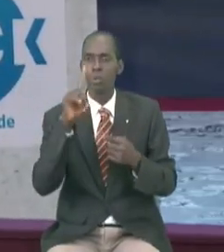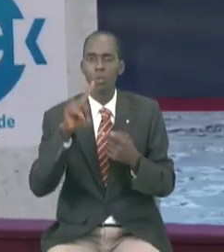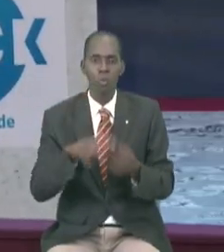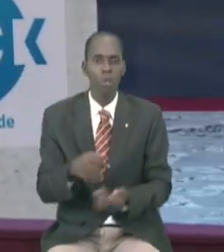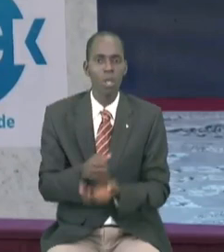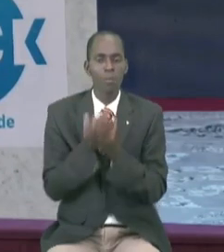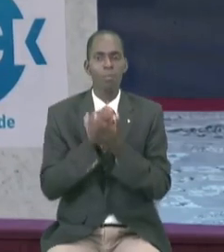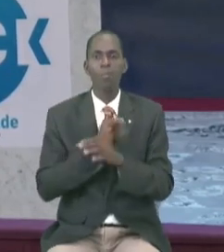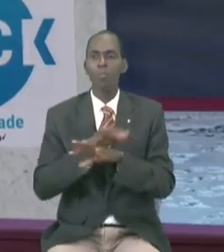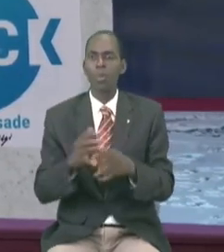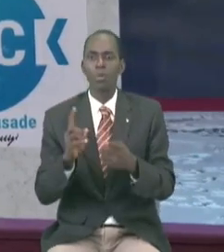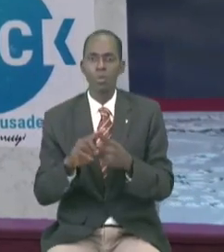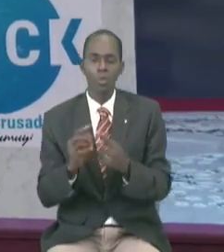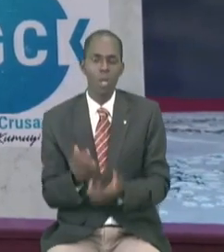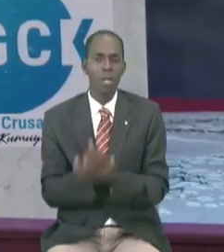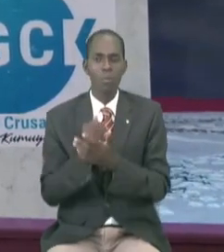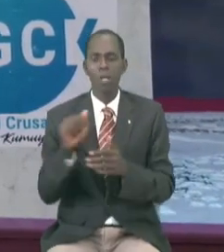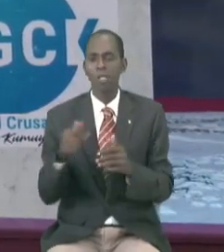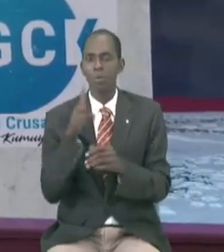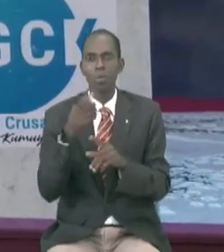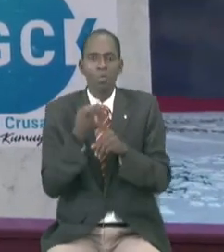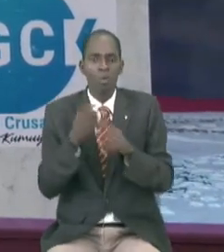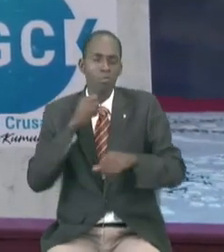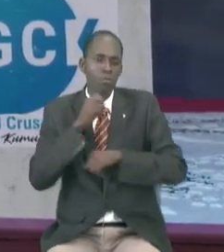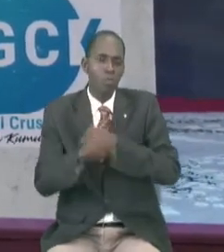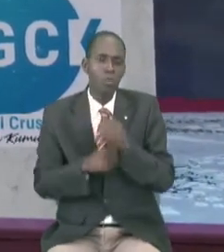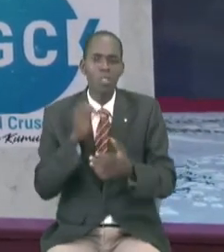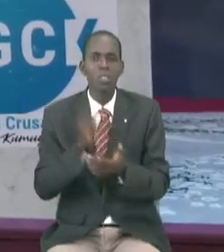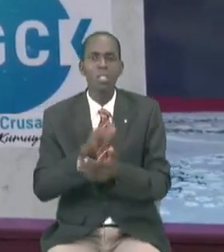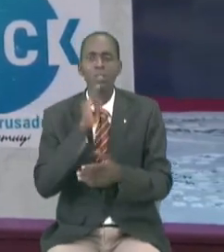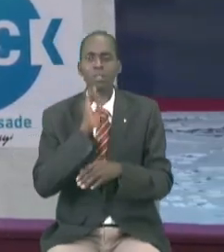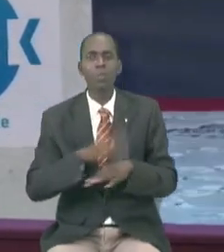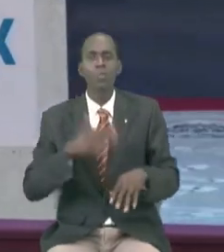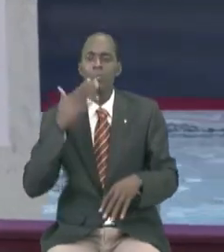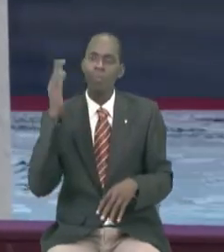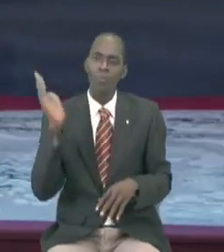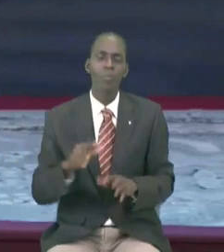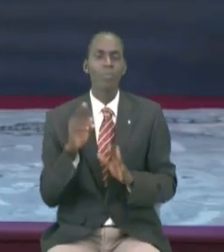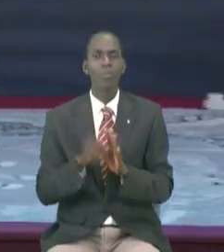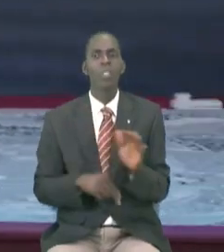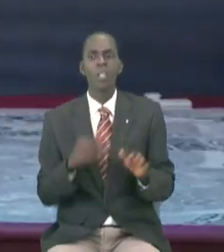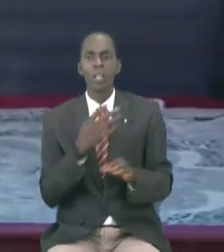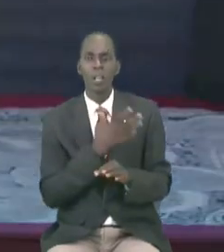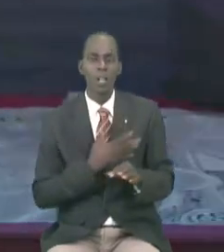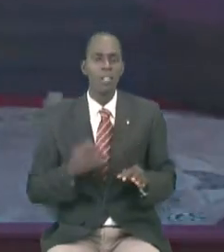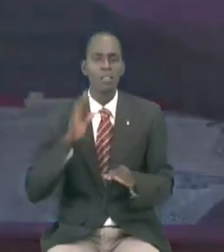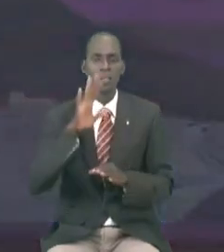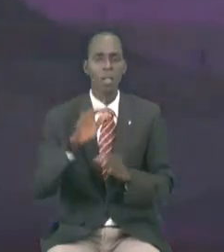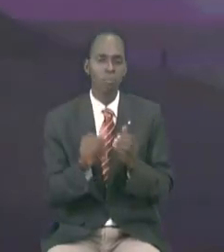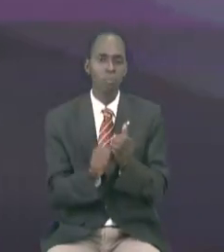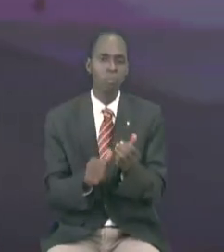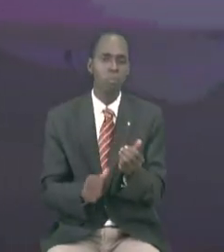thy backslidings shall reprove thee. Know therefore and see that it is an